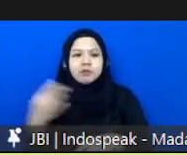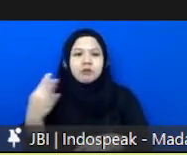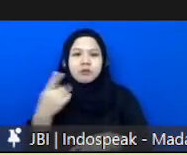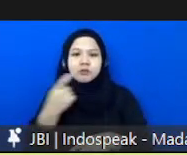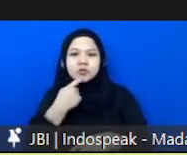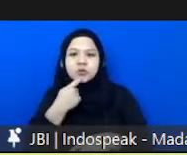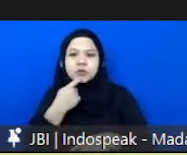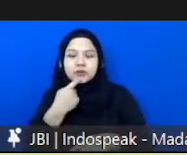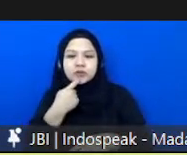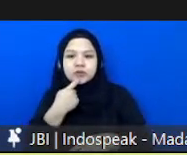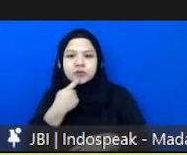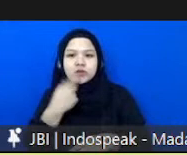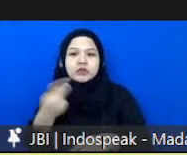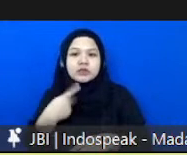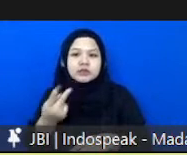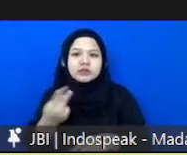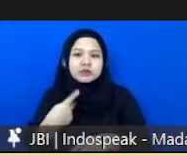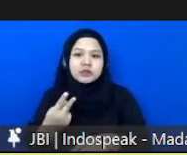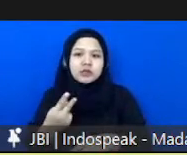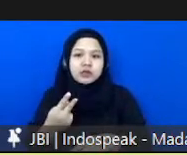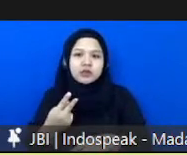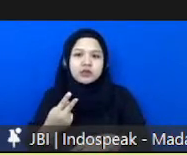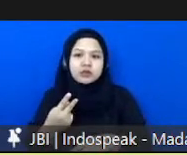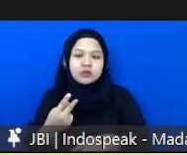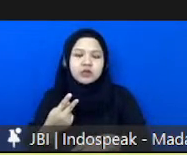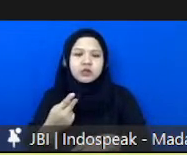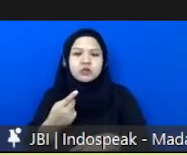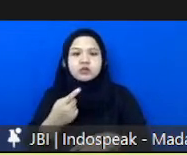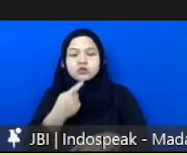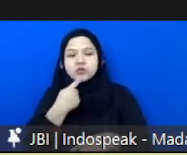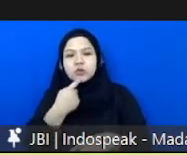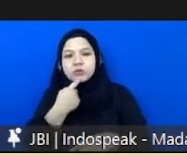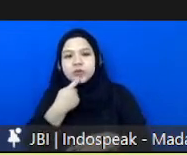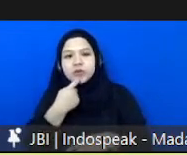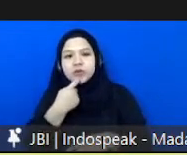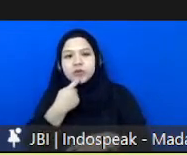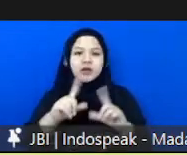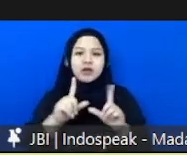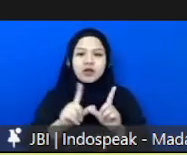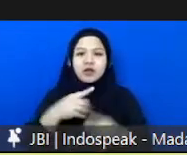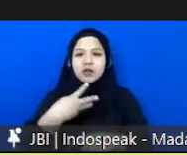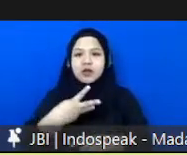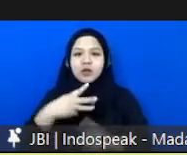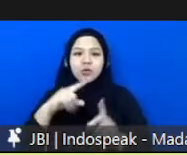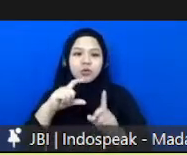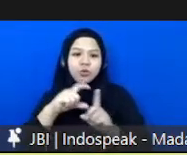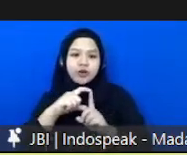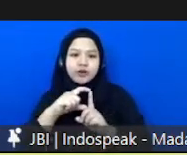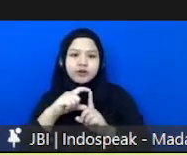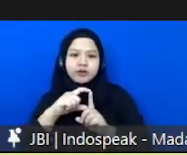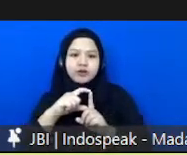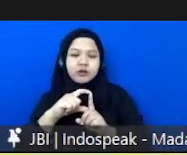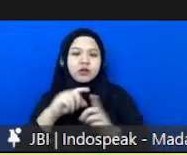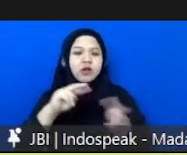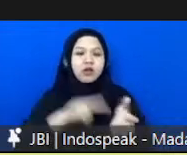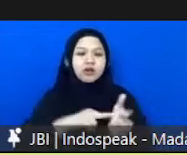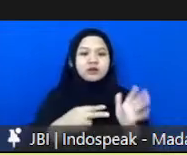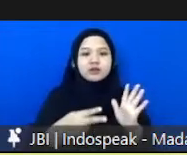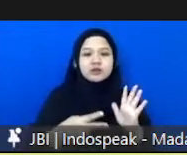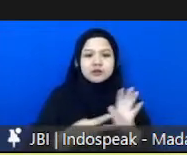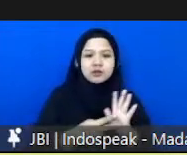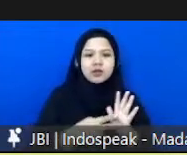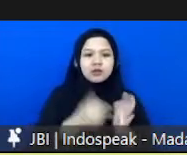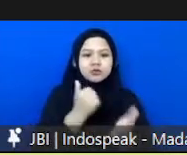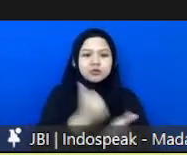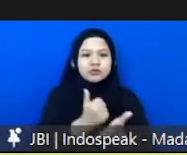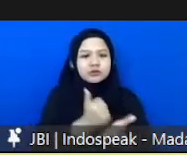Bahasa Indonesia, we pronounce it AWED. AWED is actually means sustainable. So the application